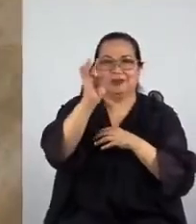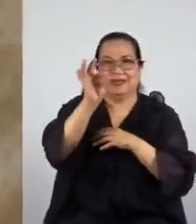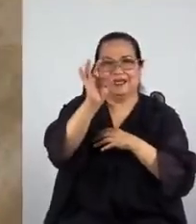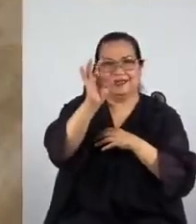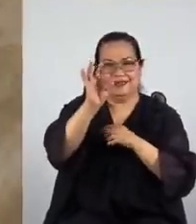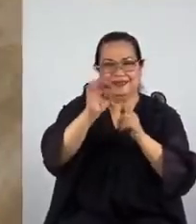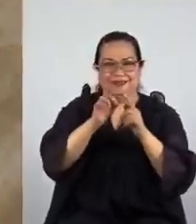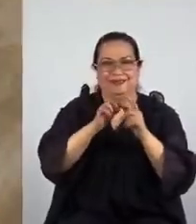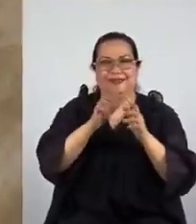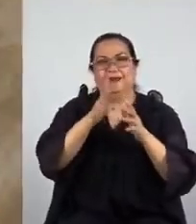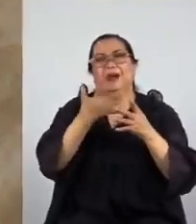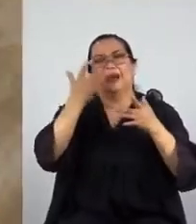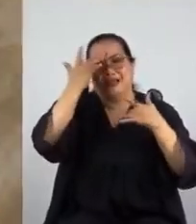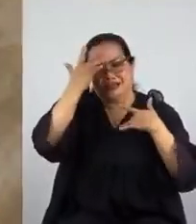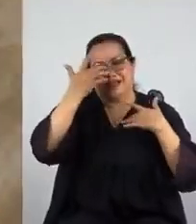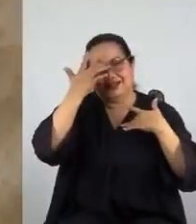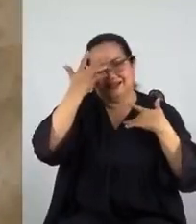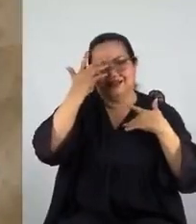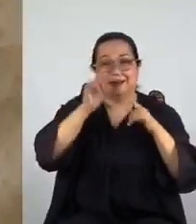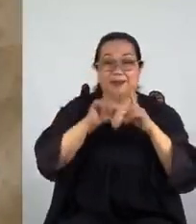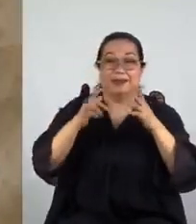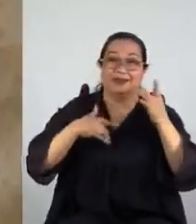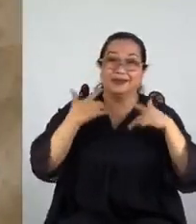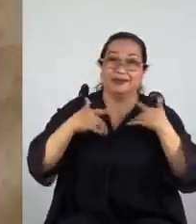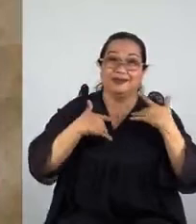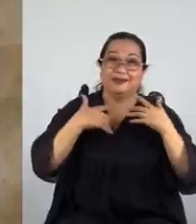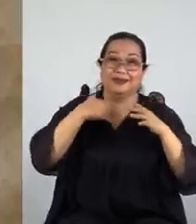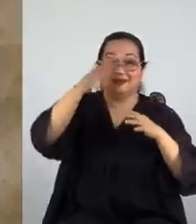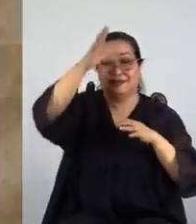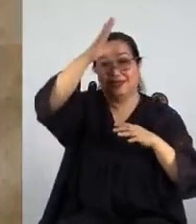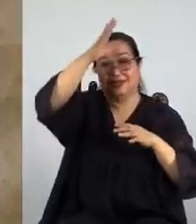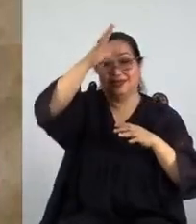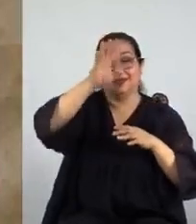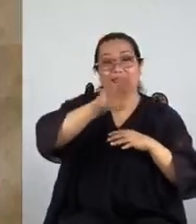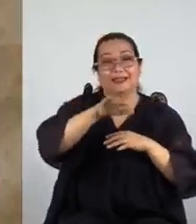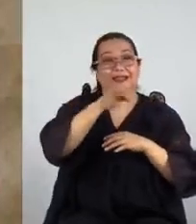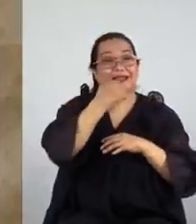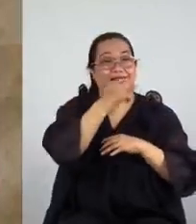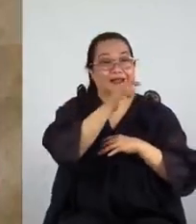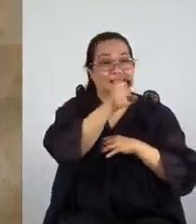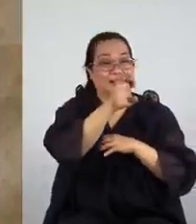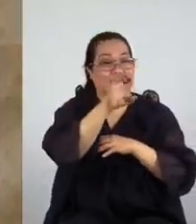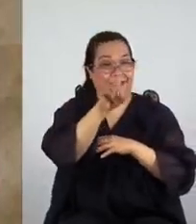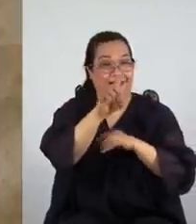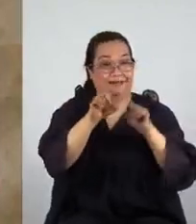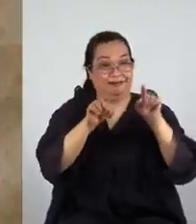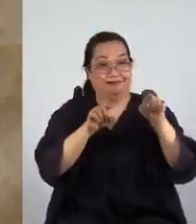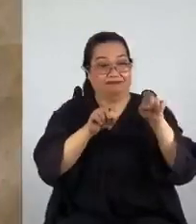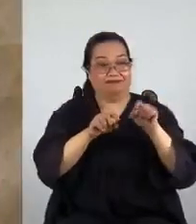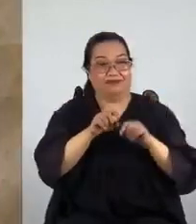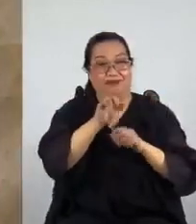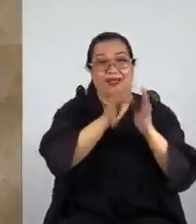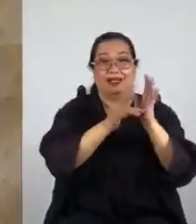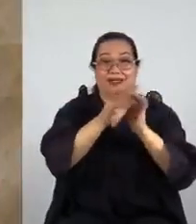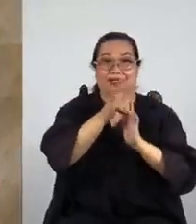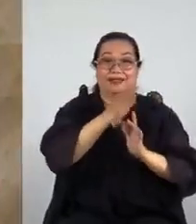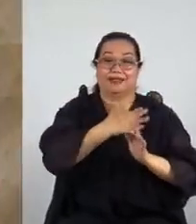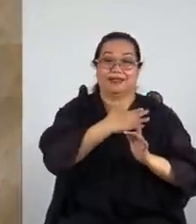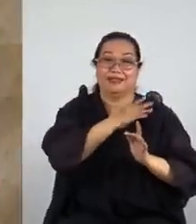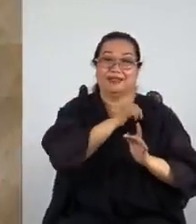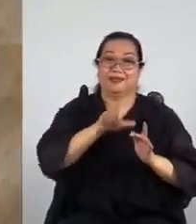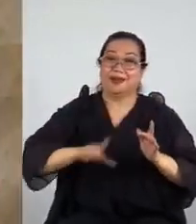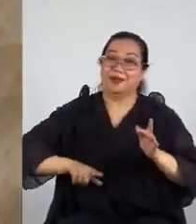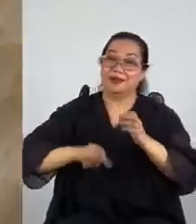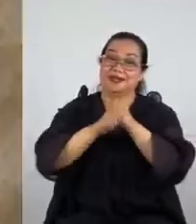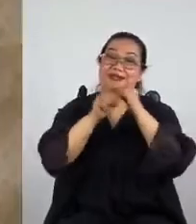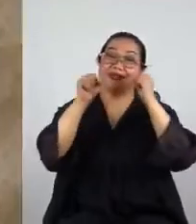But, you know, it was just a joy to hear my father say, Ed, you know, Jesus Christ is my Lord and